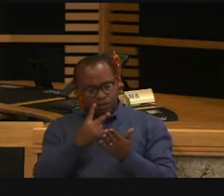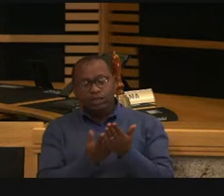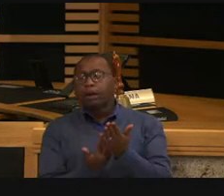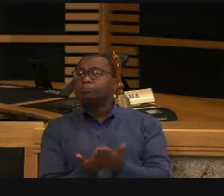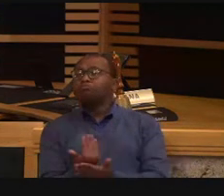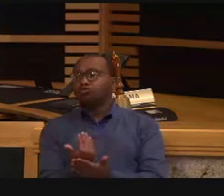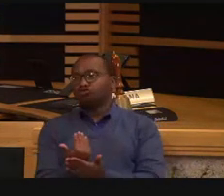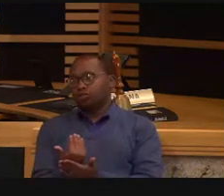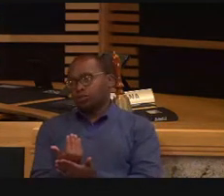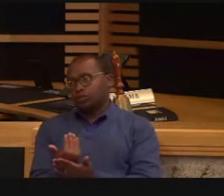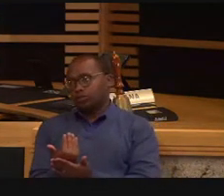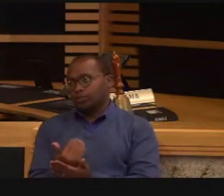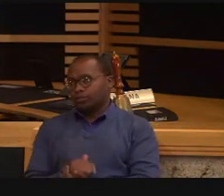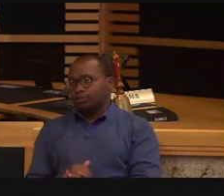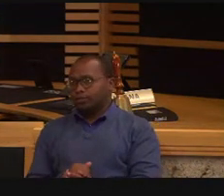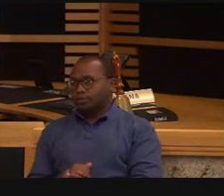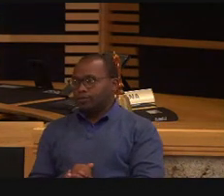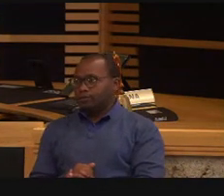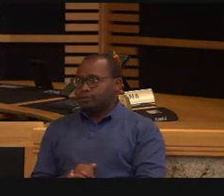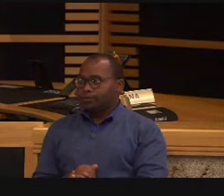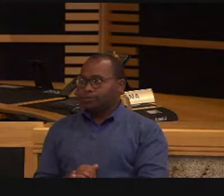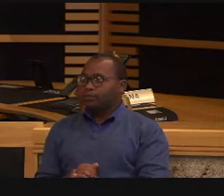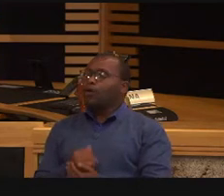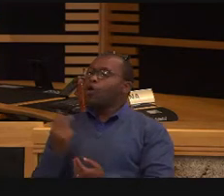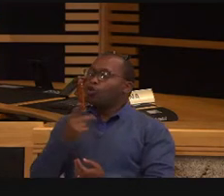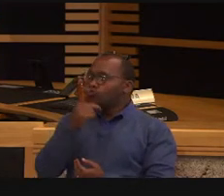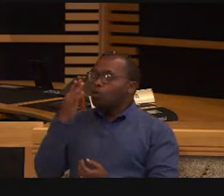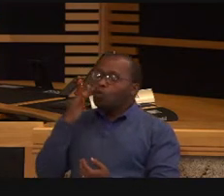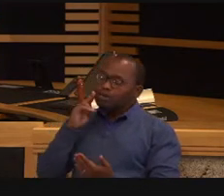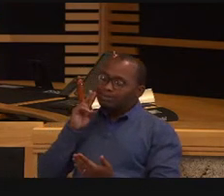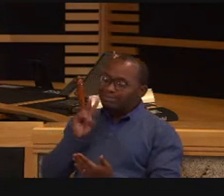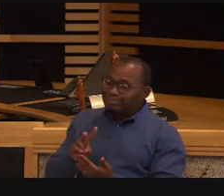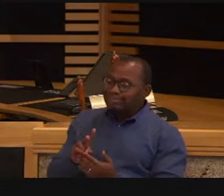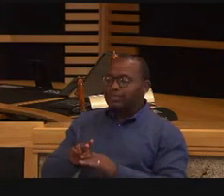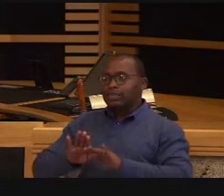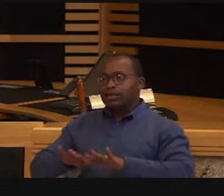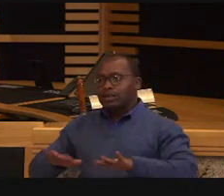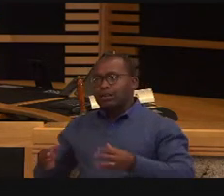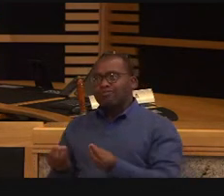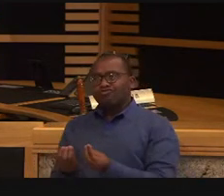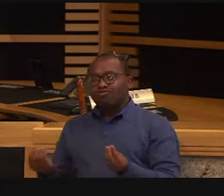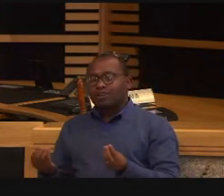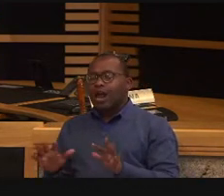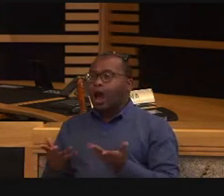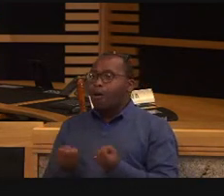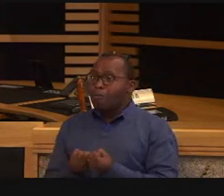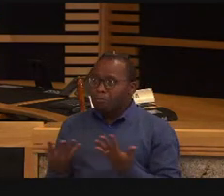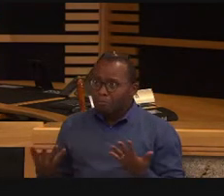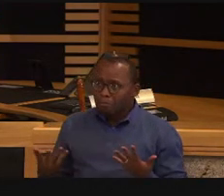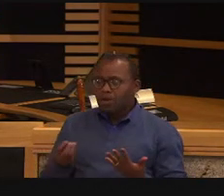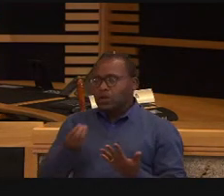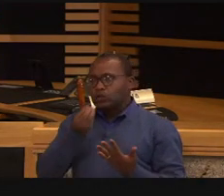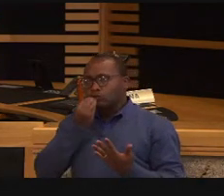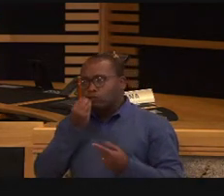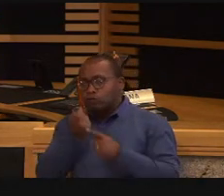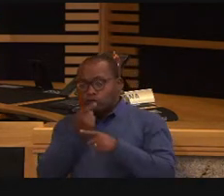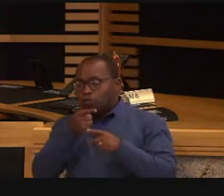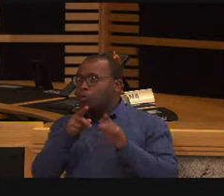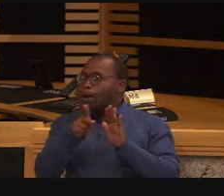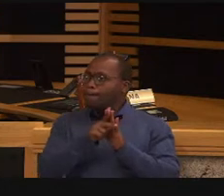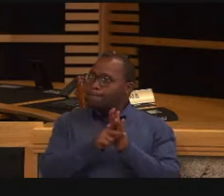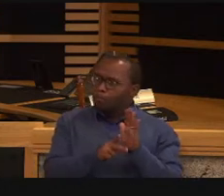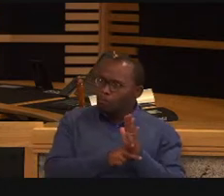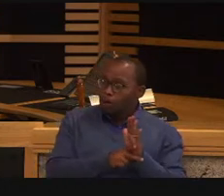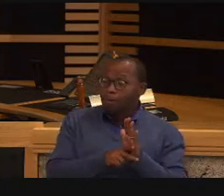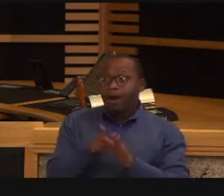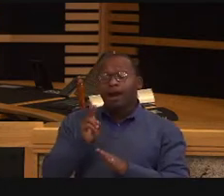meal servers are contracted and what are the numbers for those young people that are getting meals and the reintroduction or introduction of